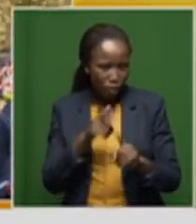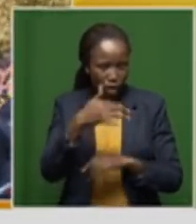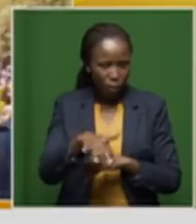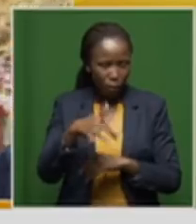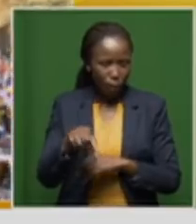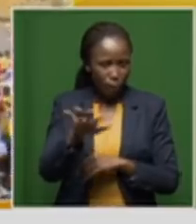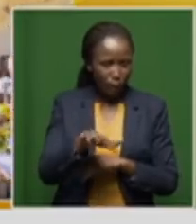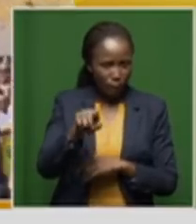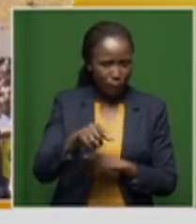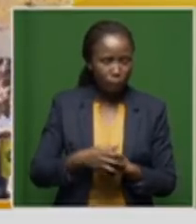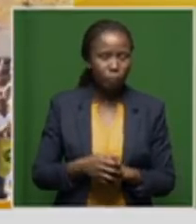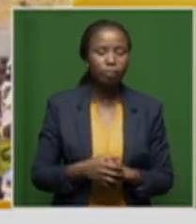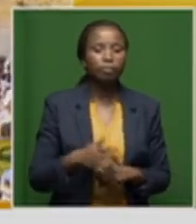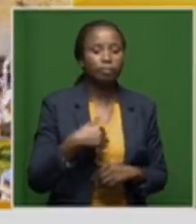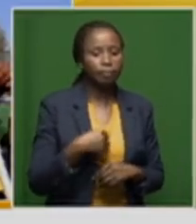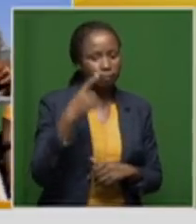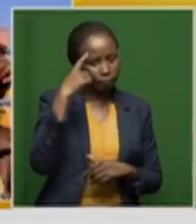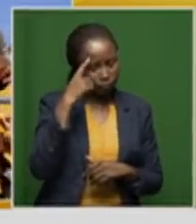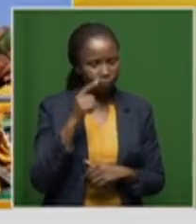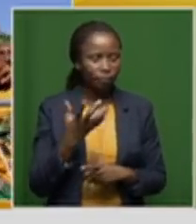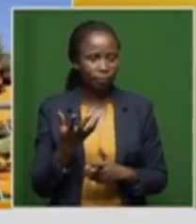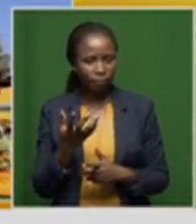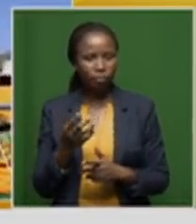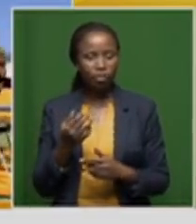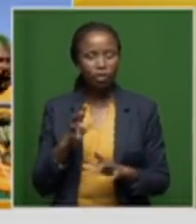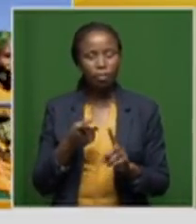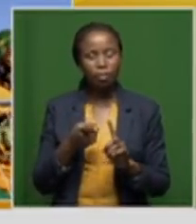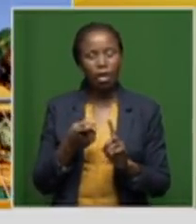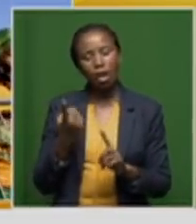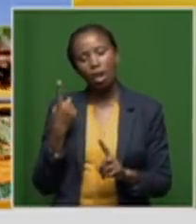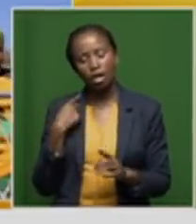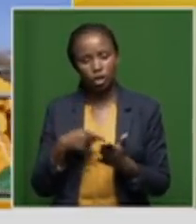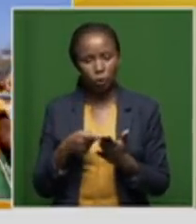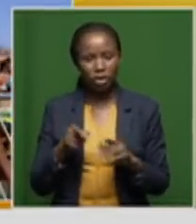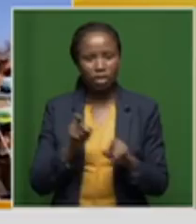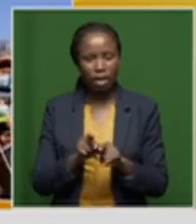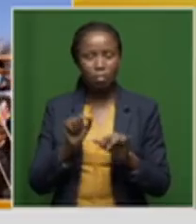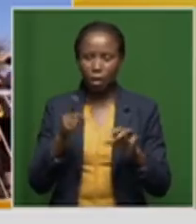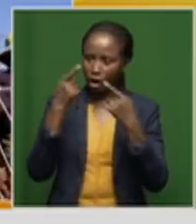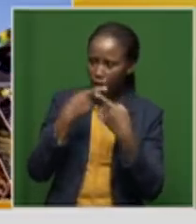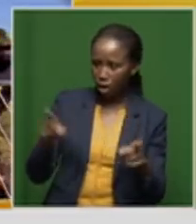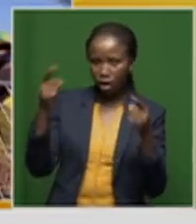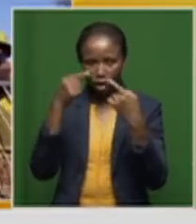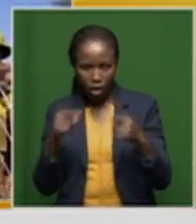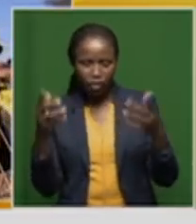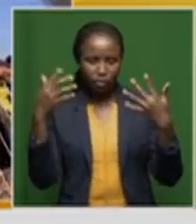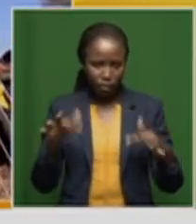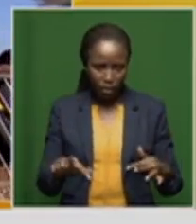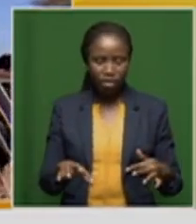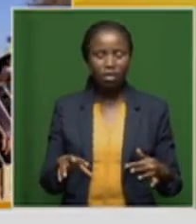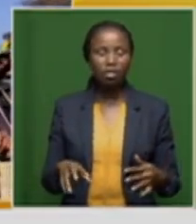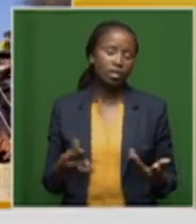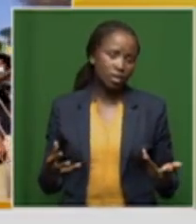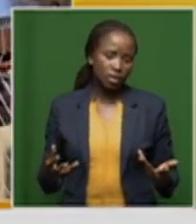square? I think the anticipation, Sam, if you remember speaking from last week, and the mobilization that has gone through throughout the week, probably